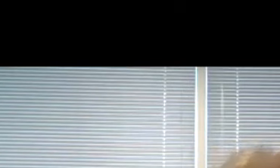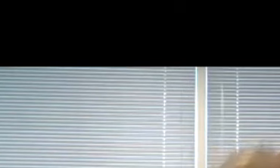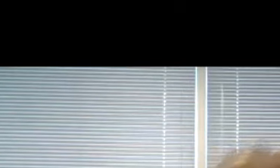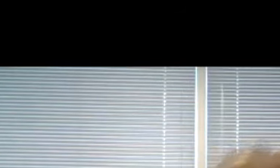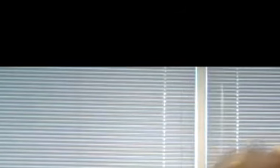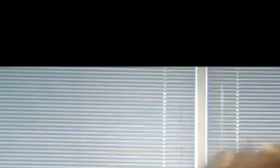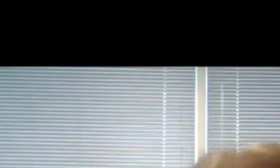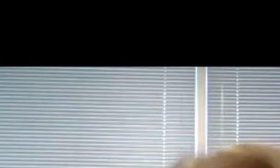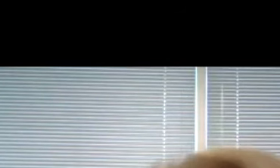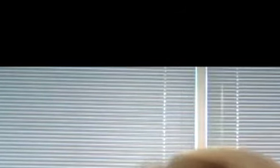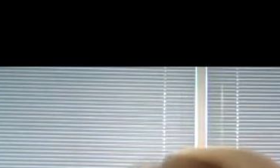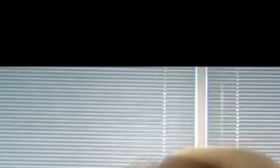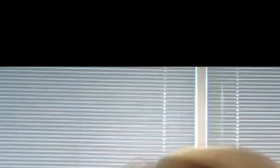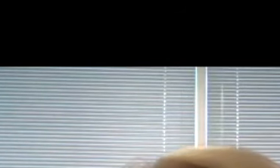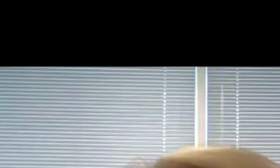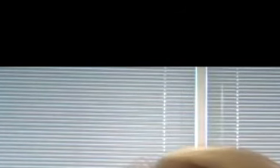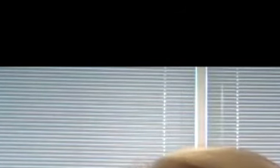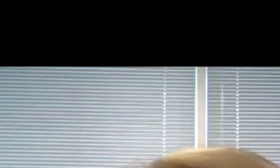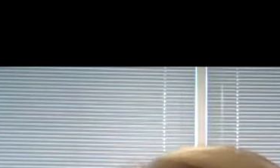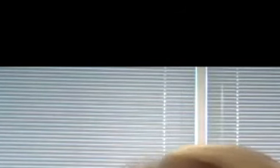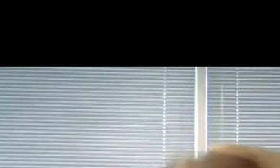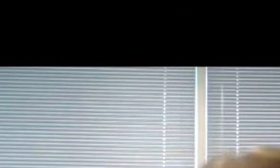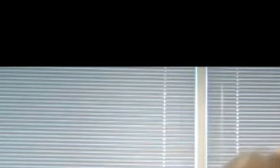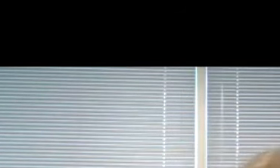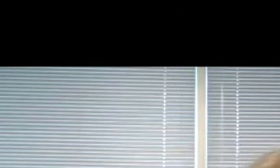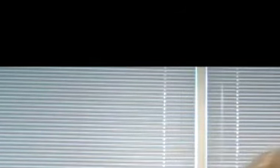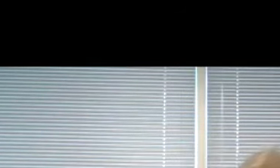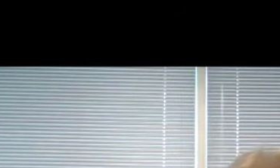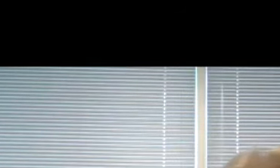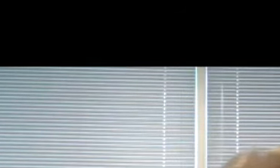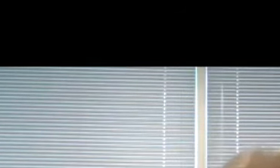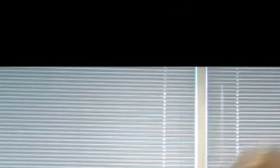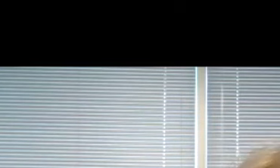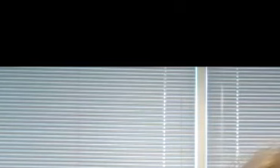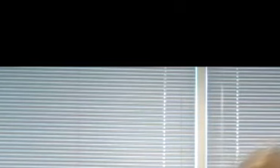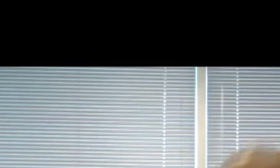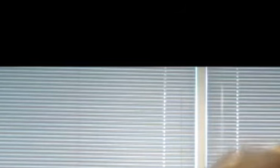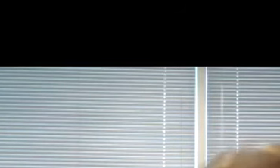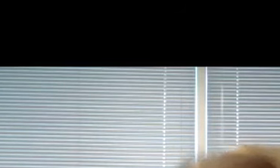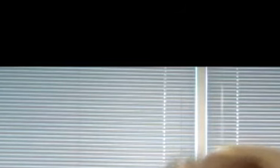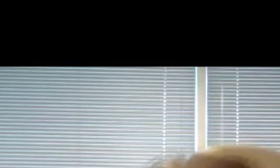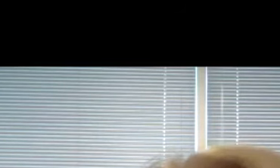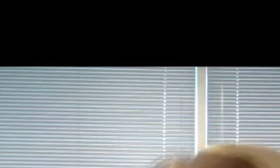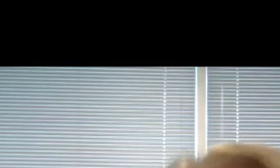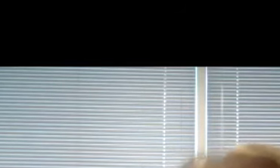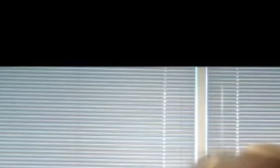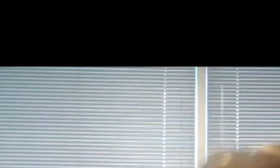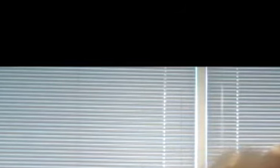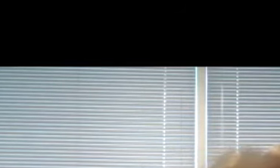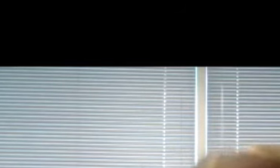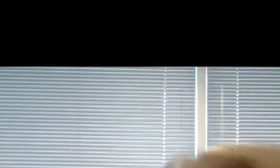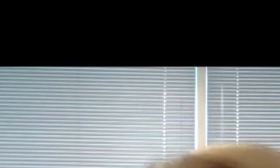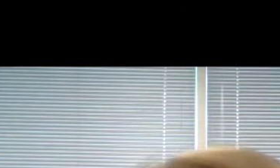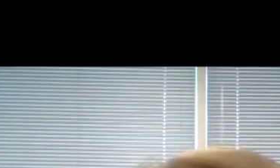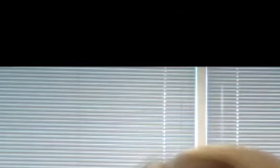and also encouraged to continue communicating with us. If there are issues that come beyond the first year,